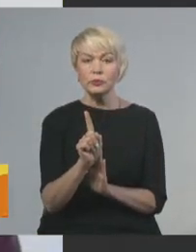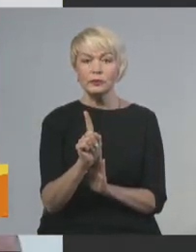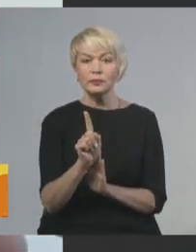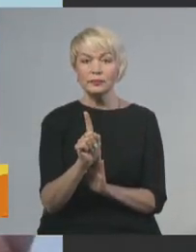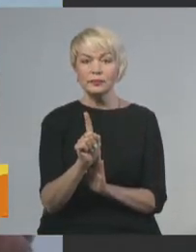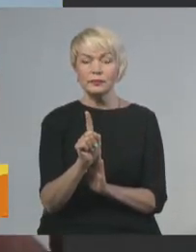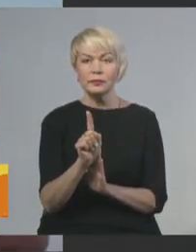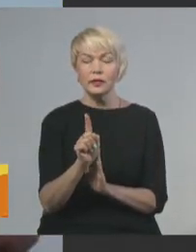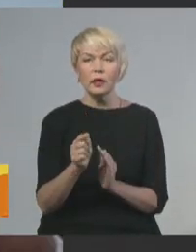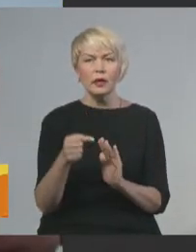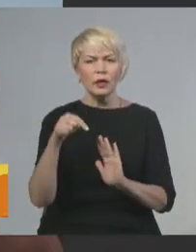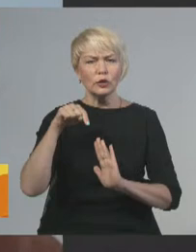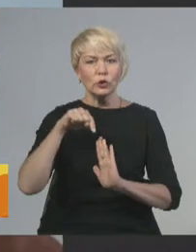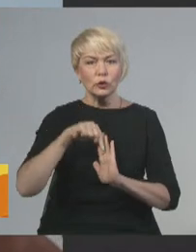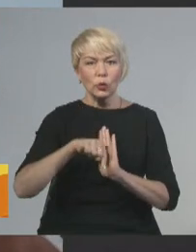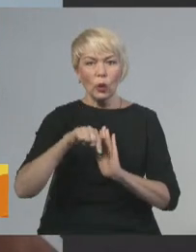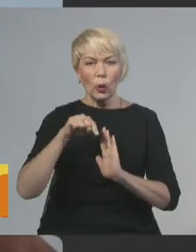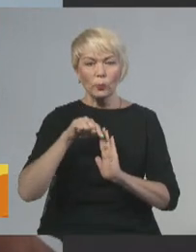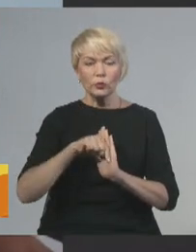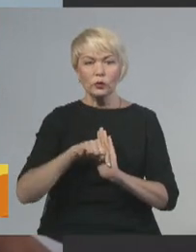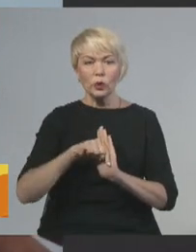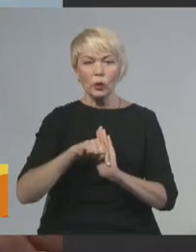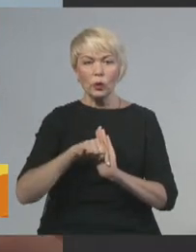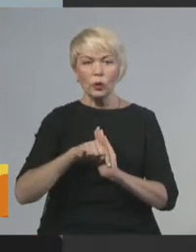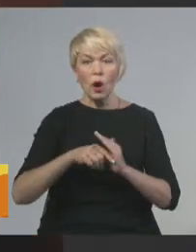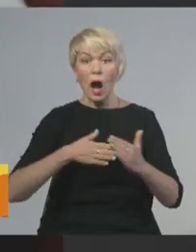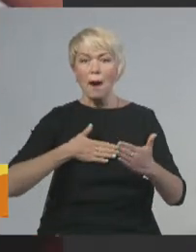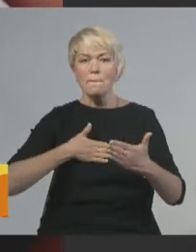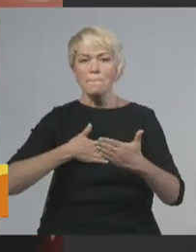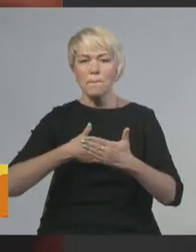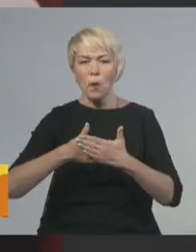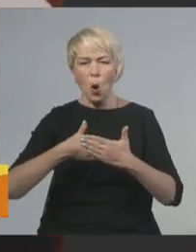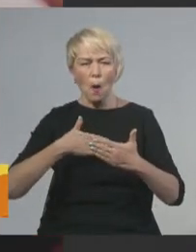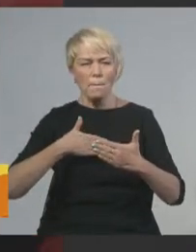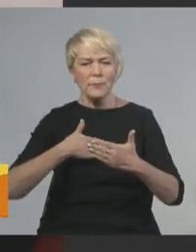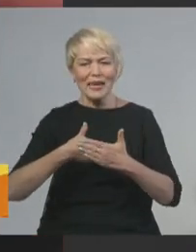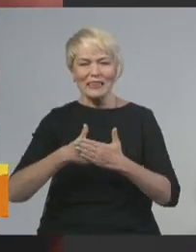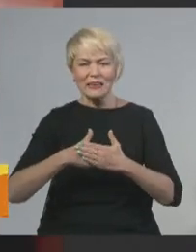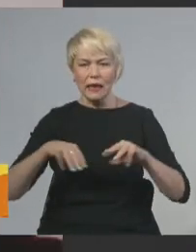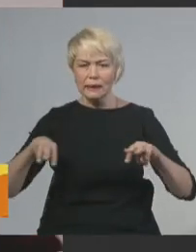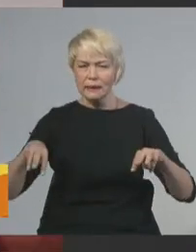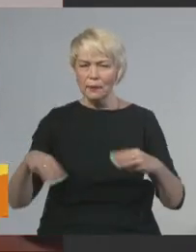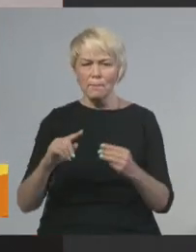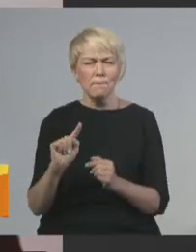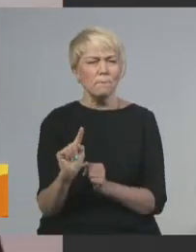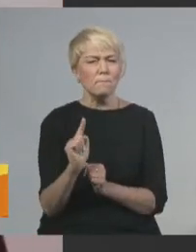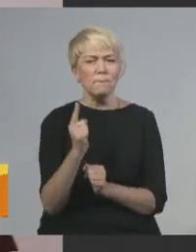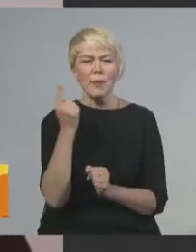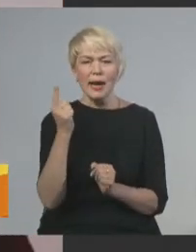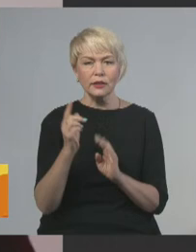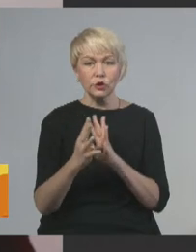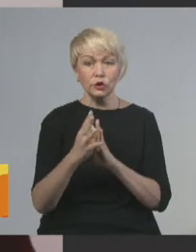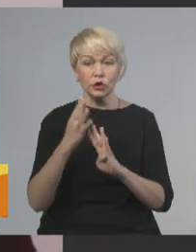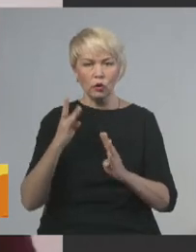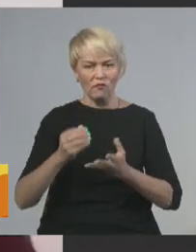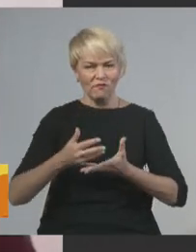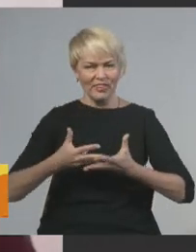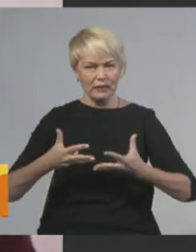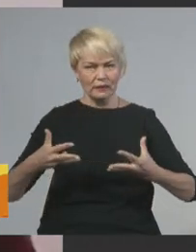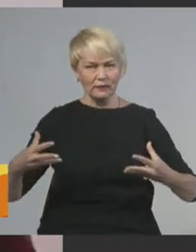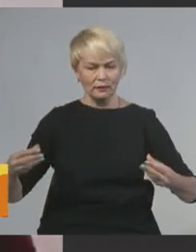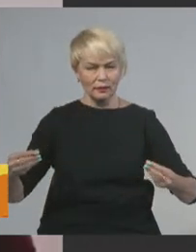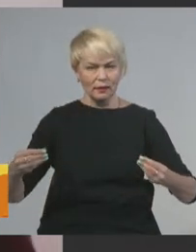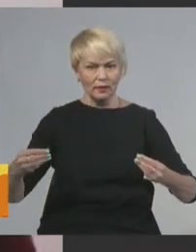strong all the media in the frame of what could be done in the lockdown because it has been very hard